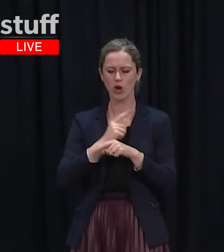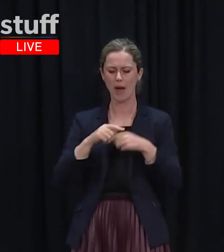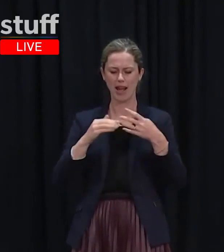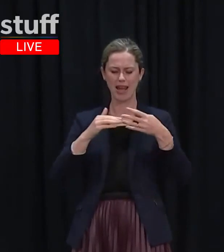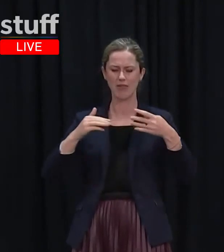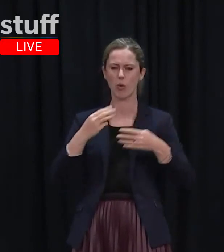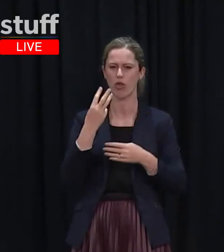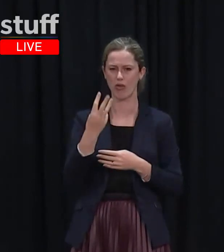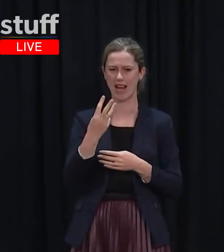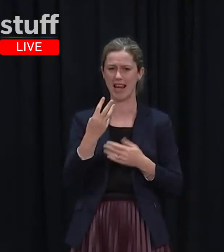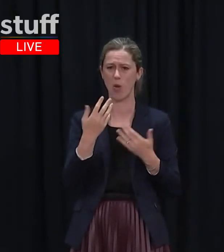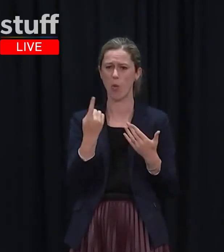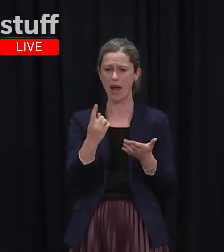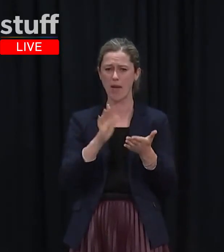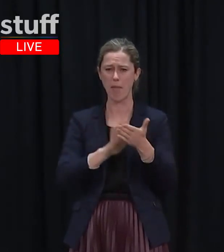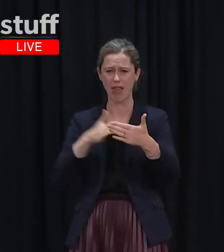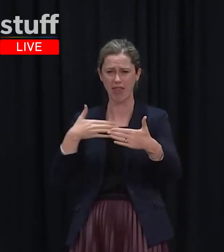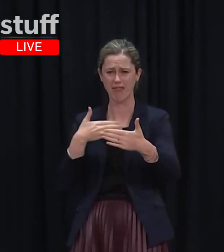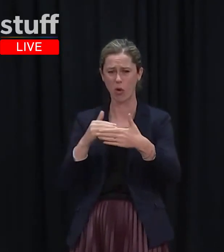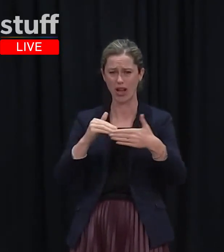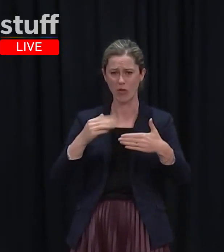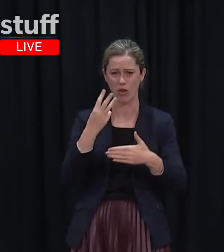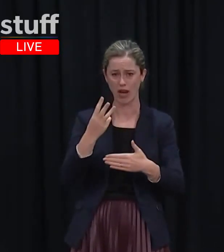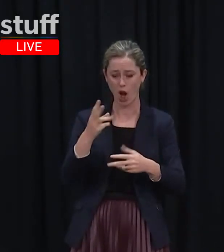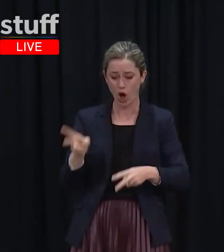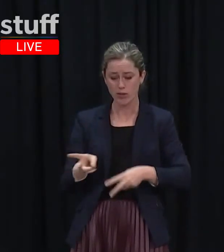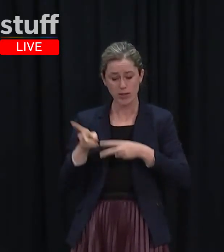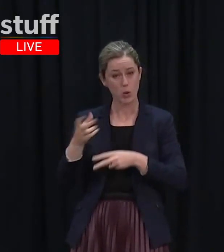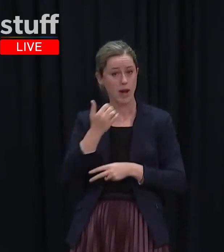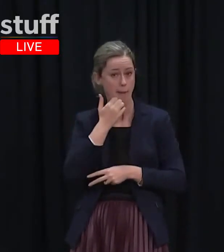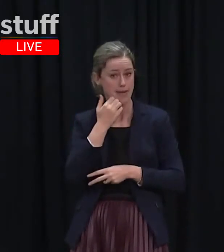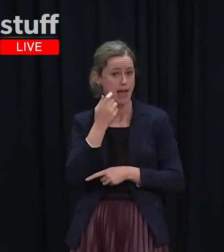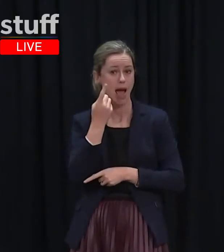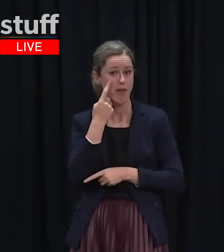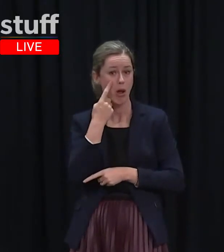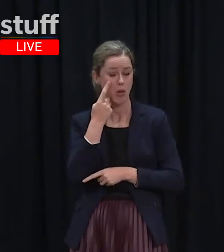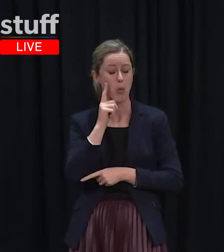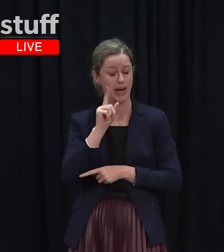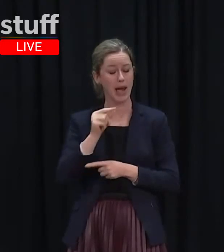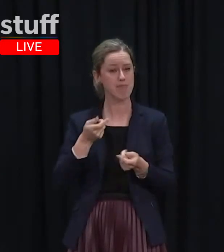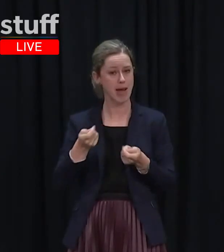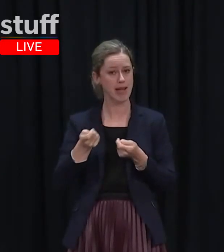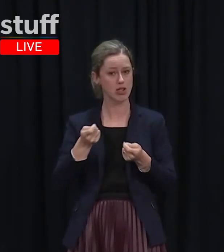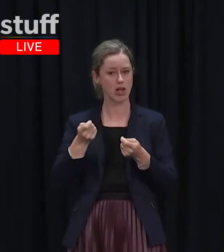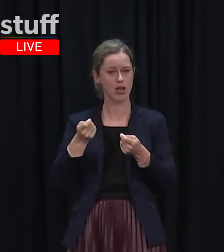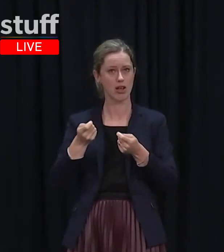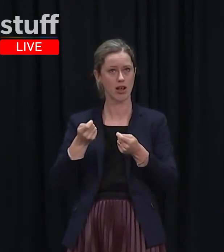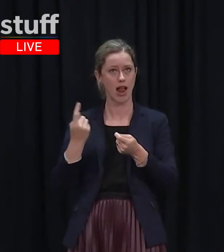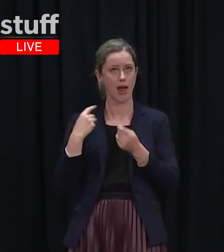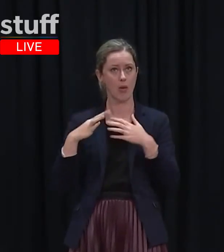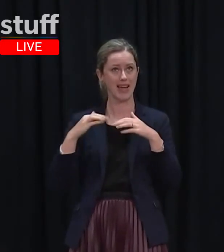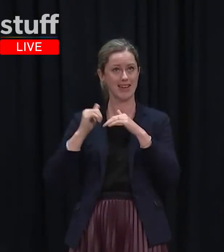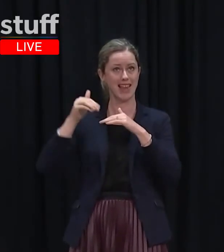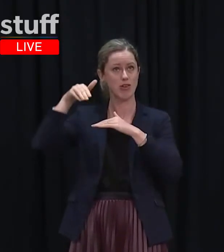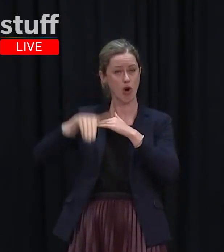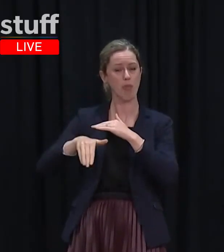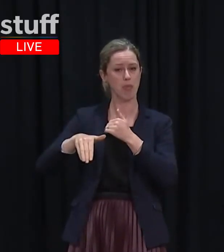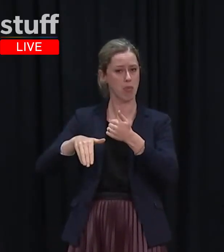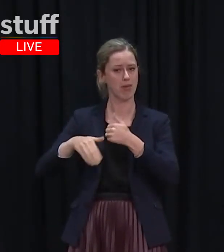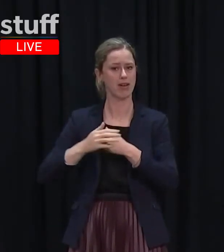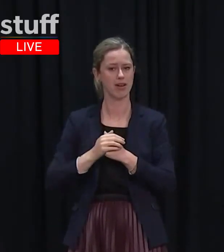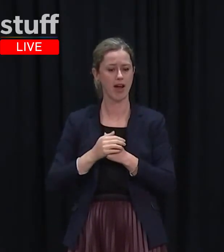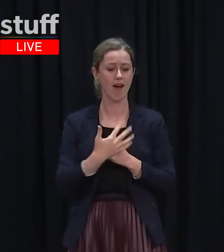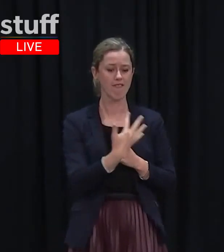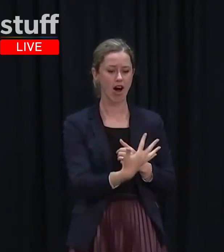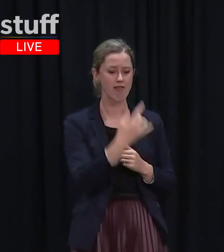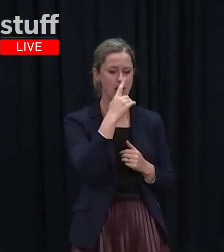into alert level 3 now, and our hospitalisation numbers are very manageable. They dropped actually over the weekend. We've got 5 people